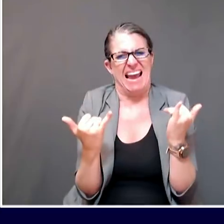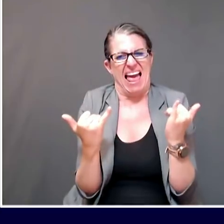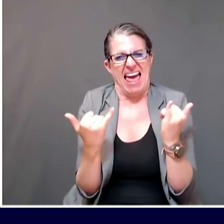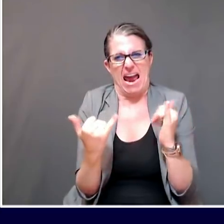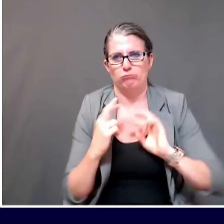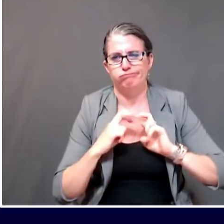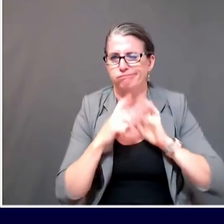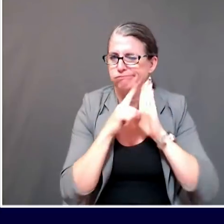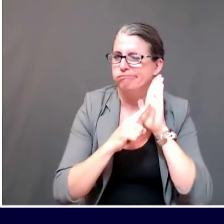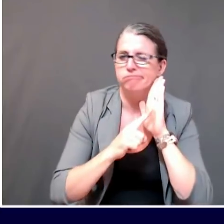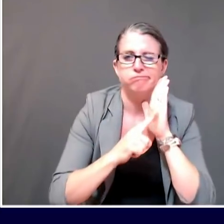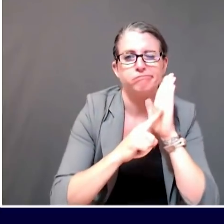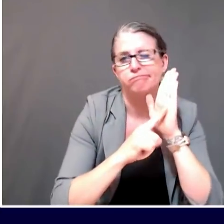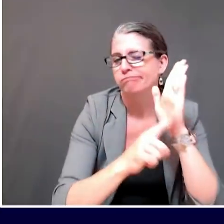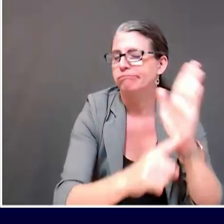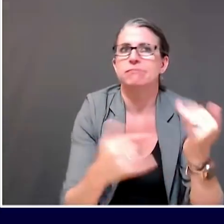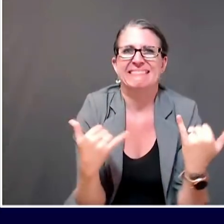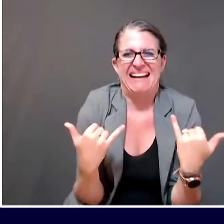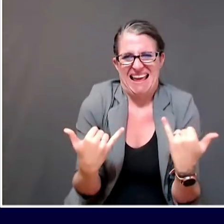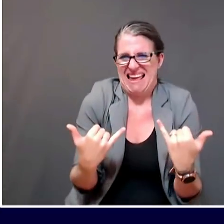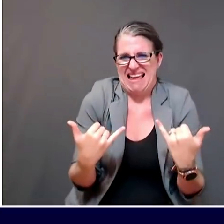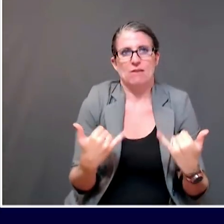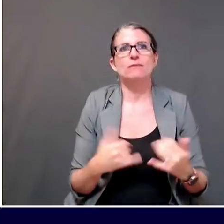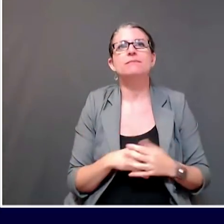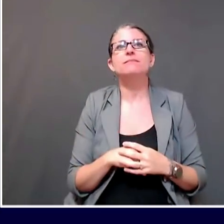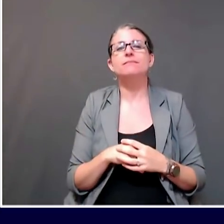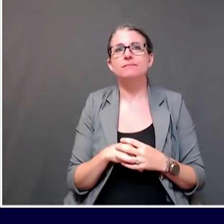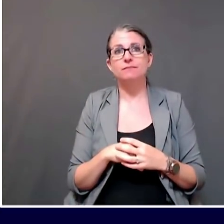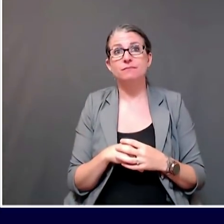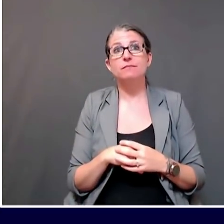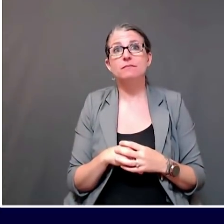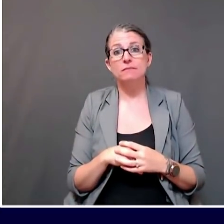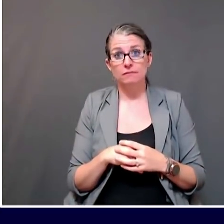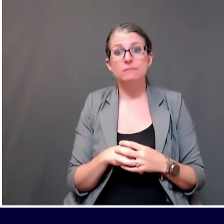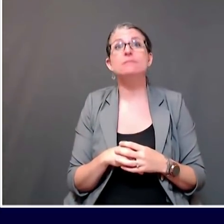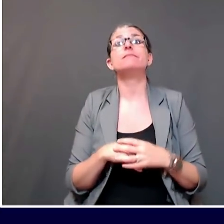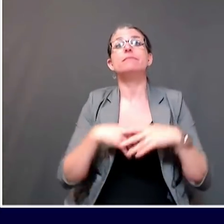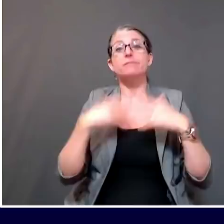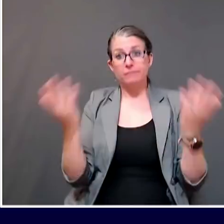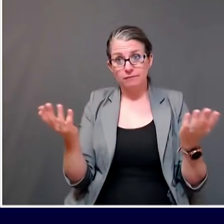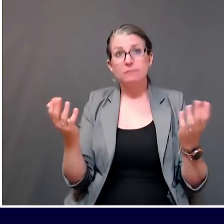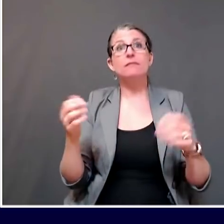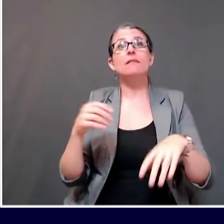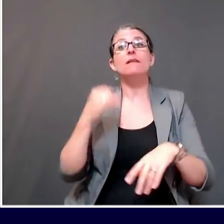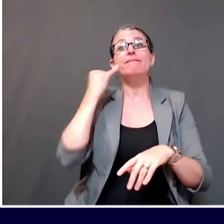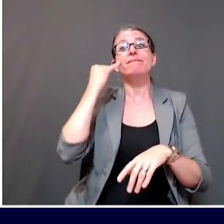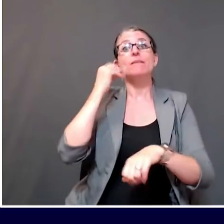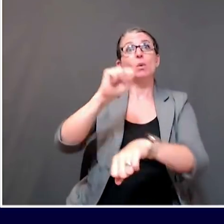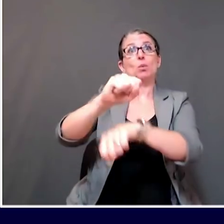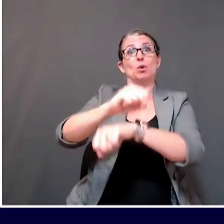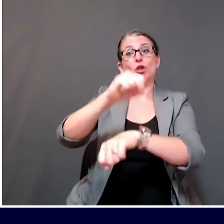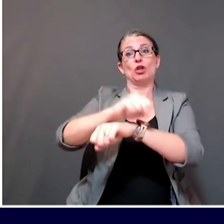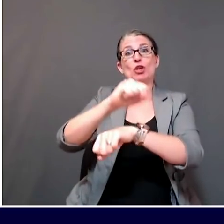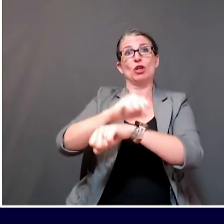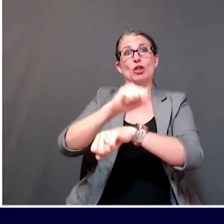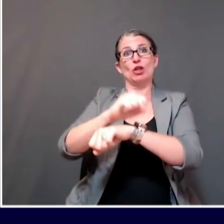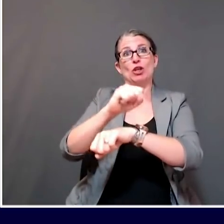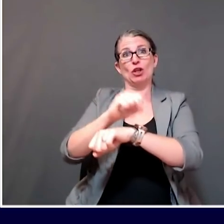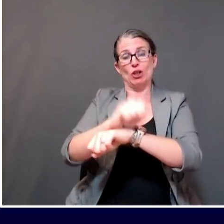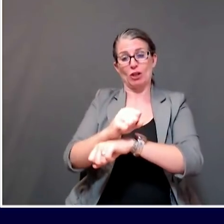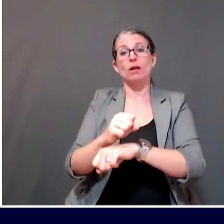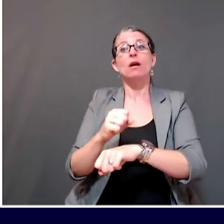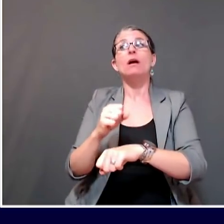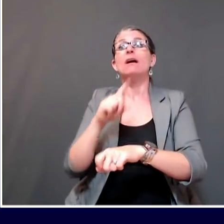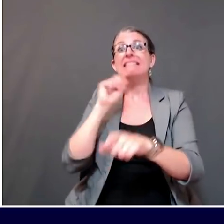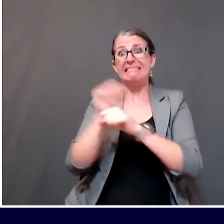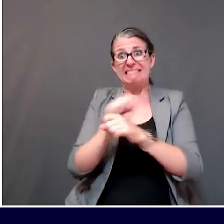speaking, in workplace investigations, those who test positive are held back, so they're no longer at the work site themselves, as in the case